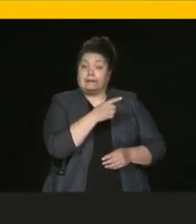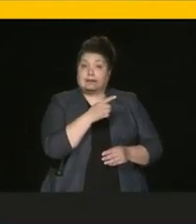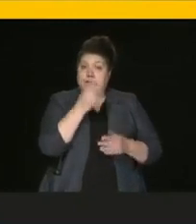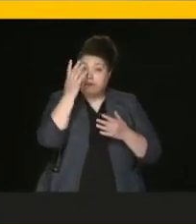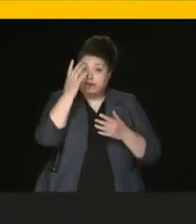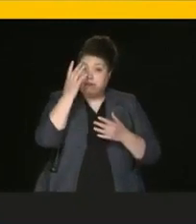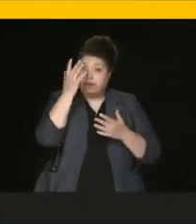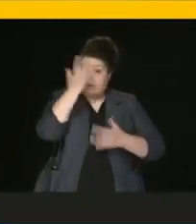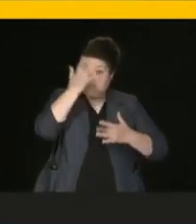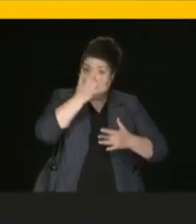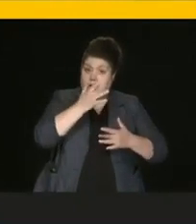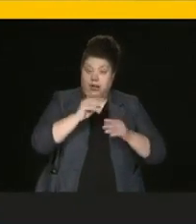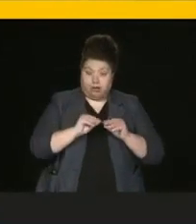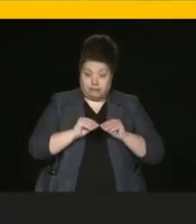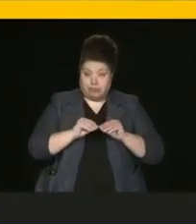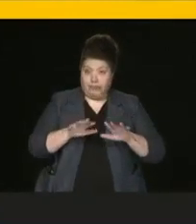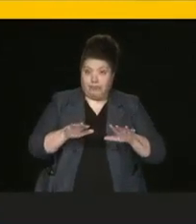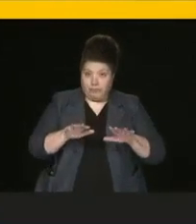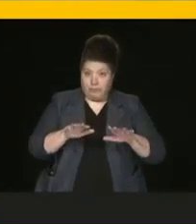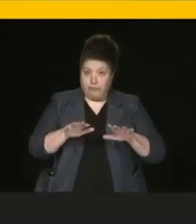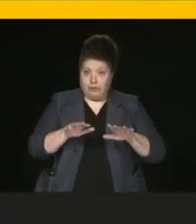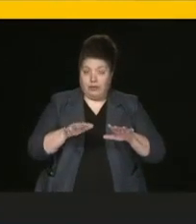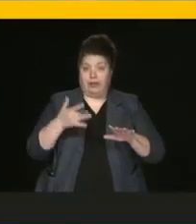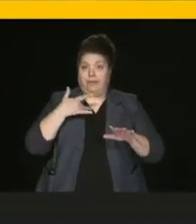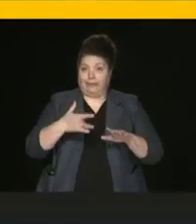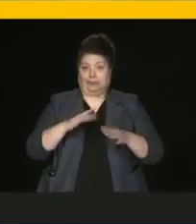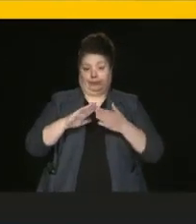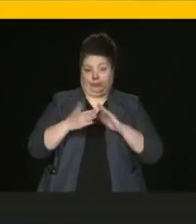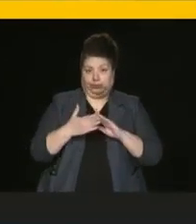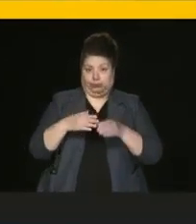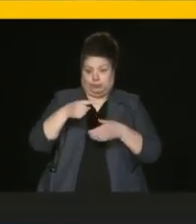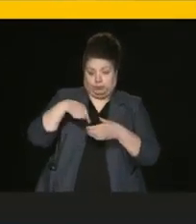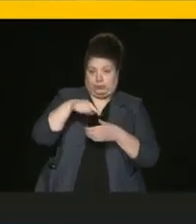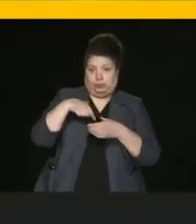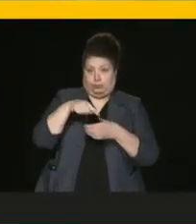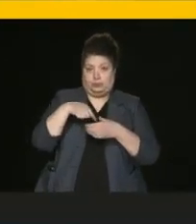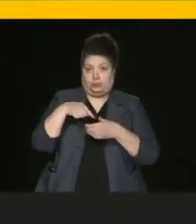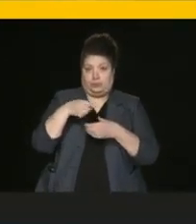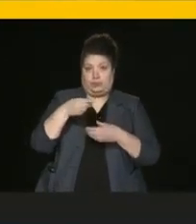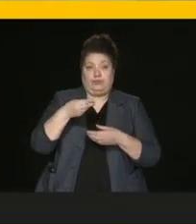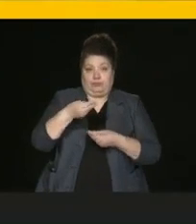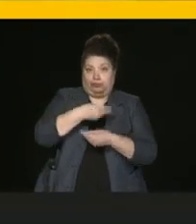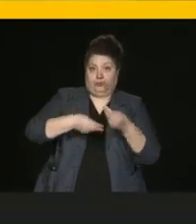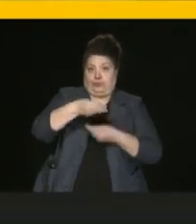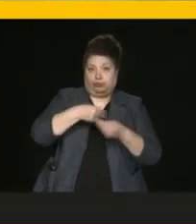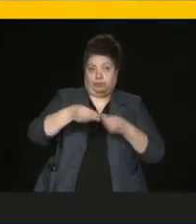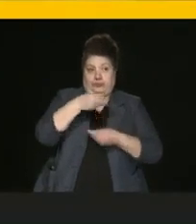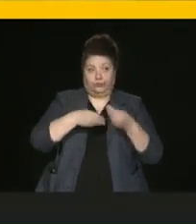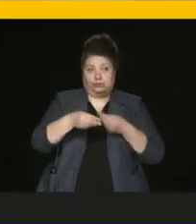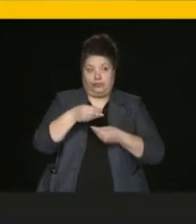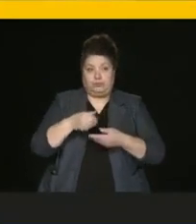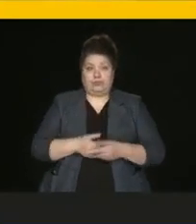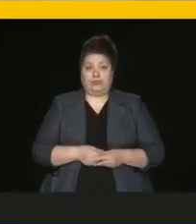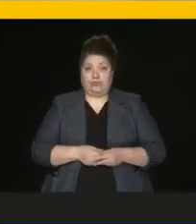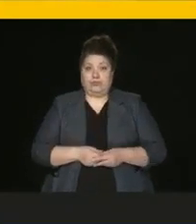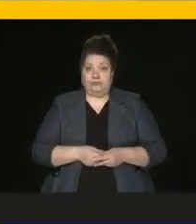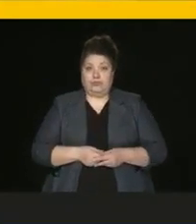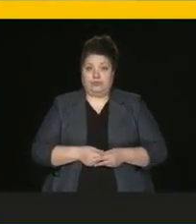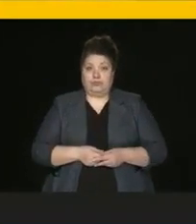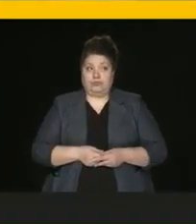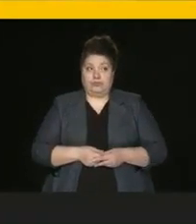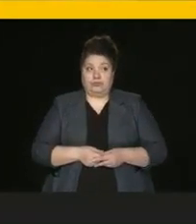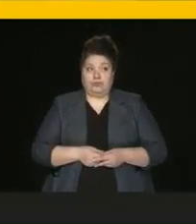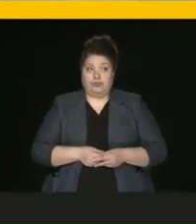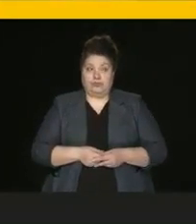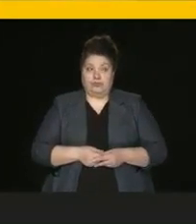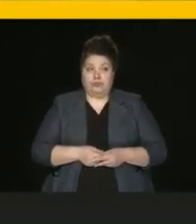These Differences in timing and pattern of